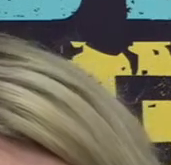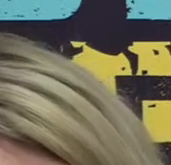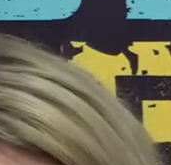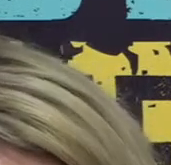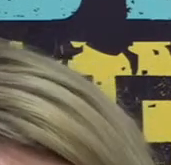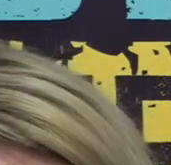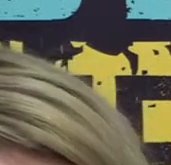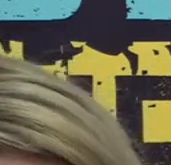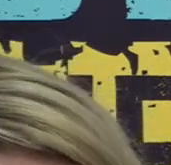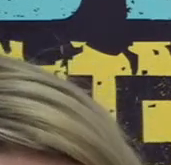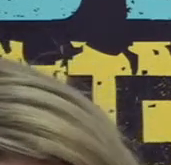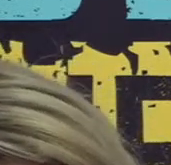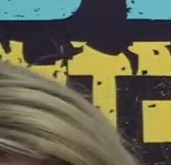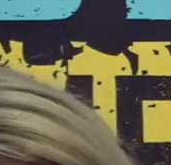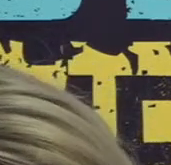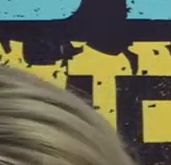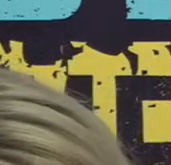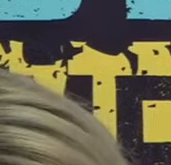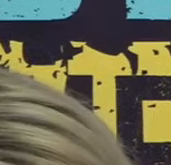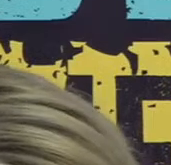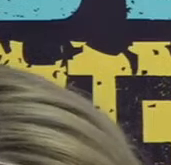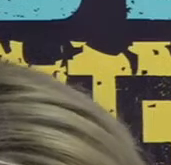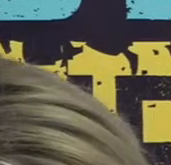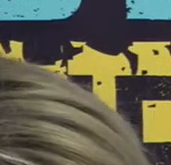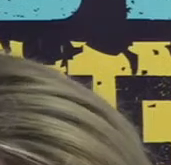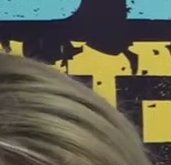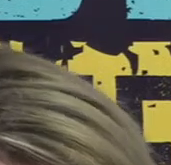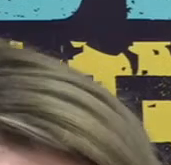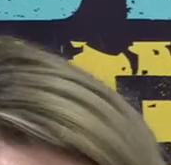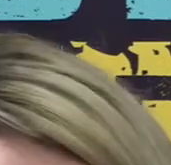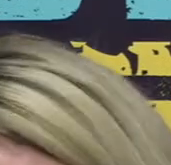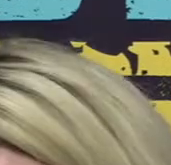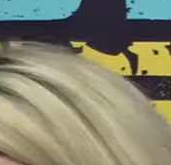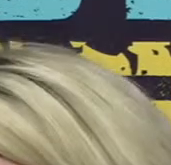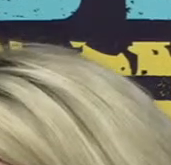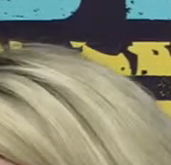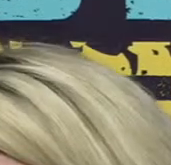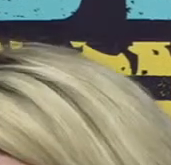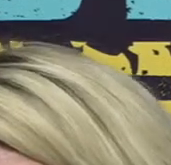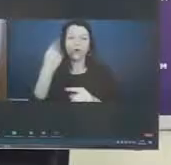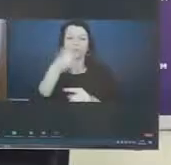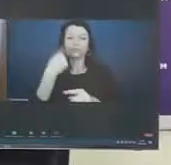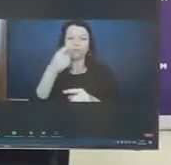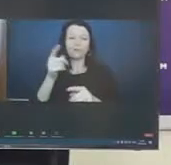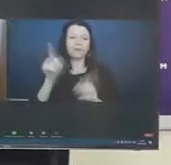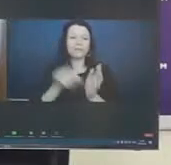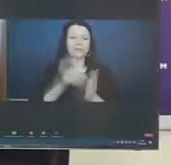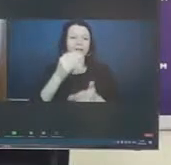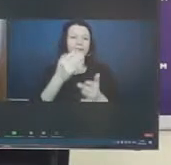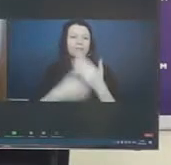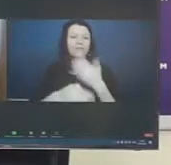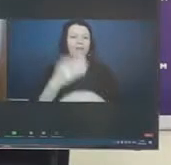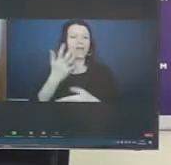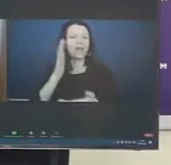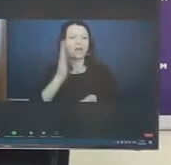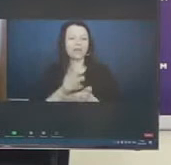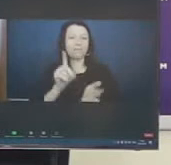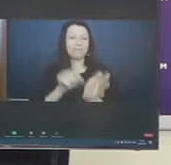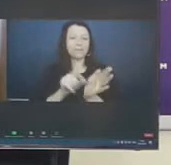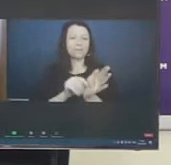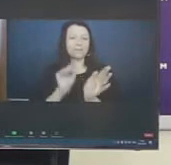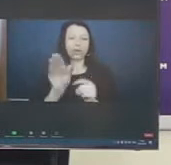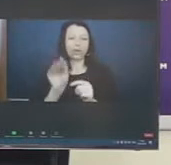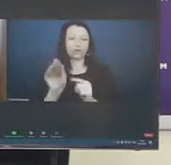the UN, we don't have the definition that says that a disabled person means a person